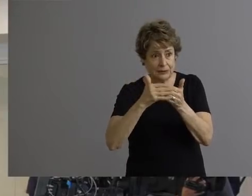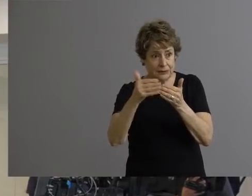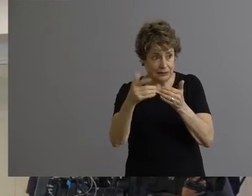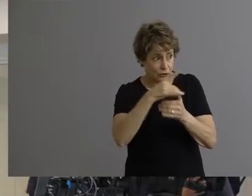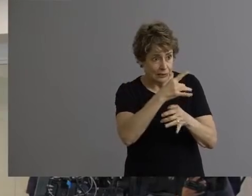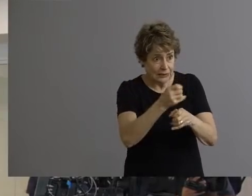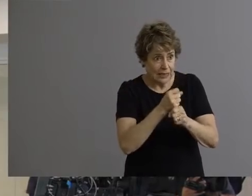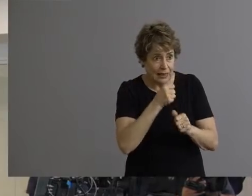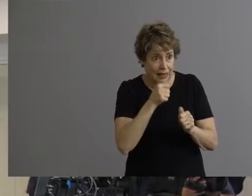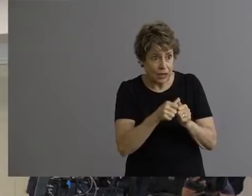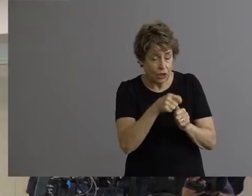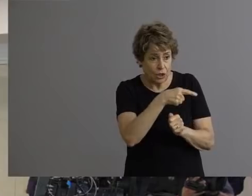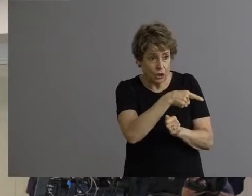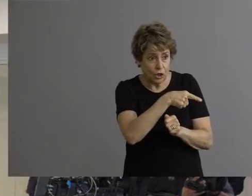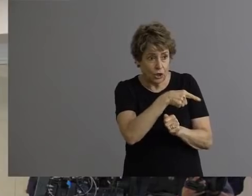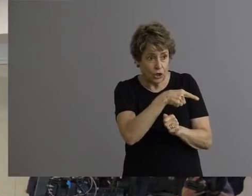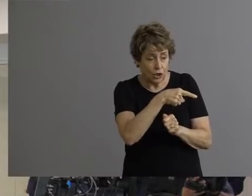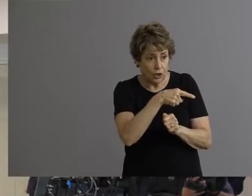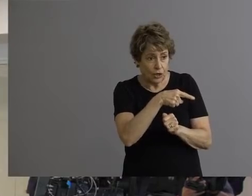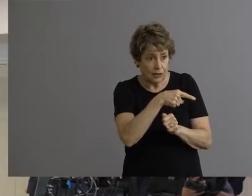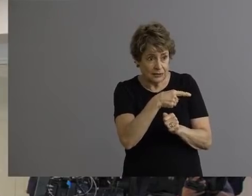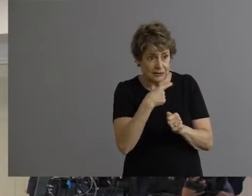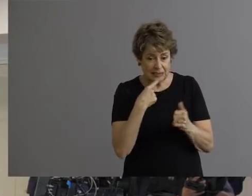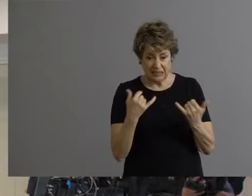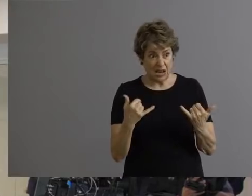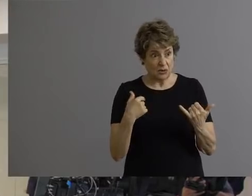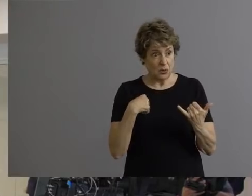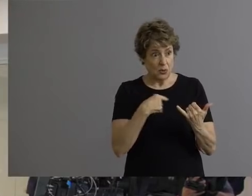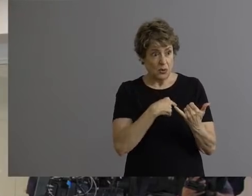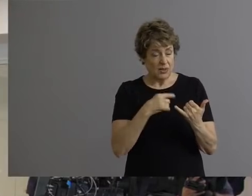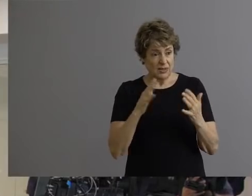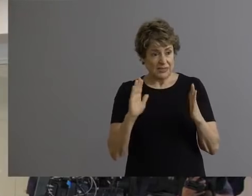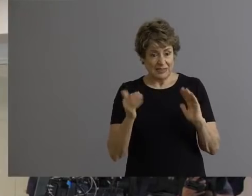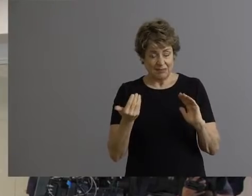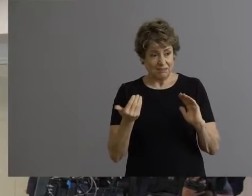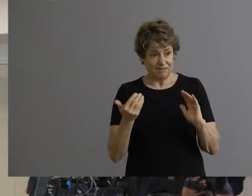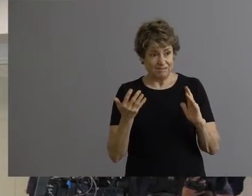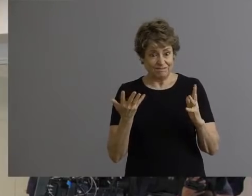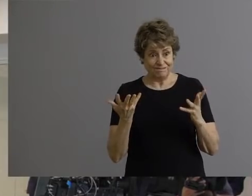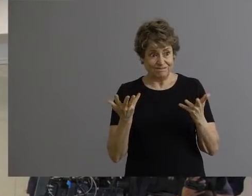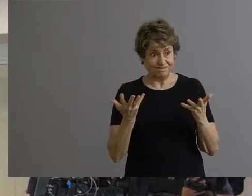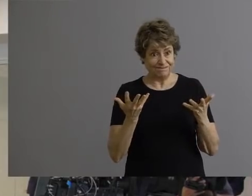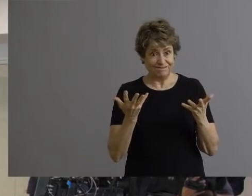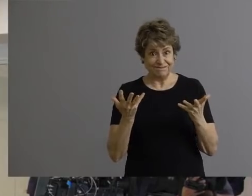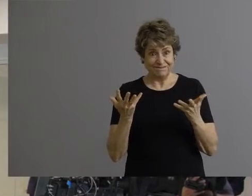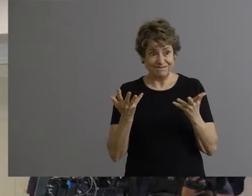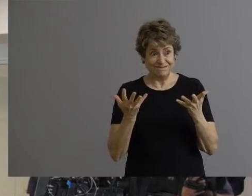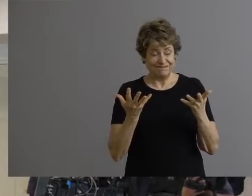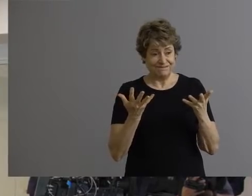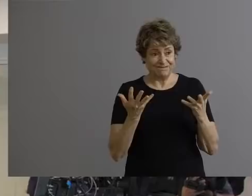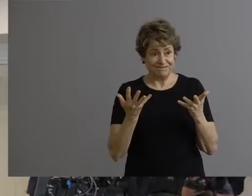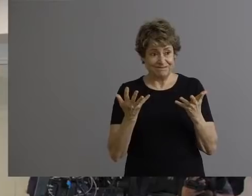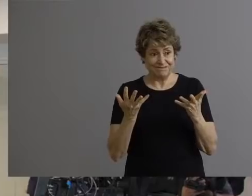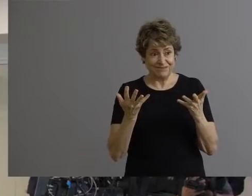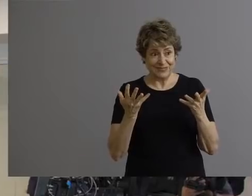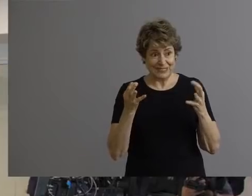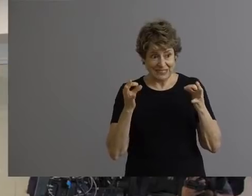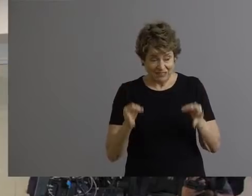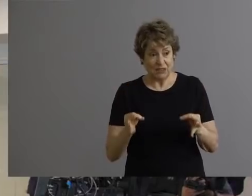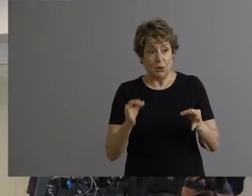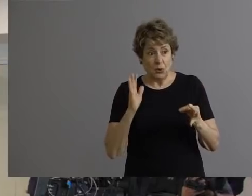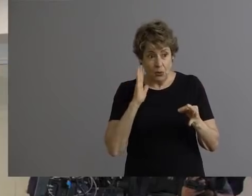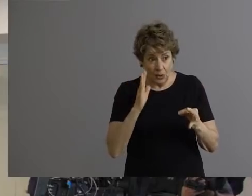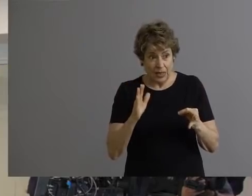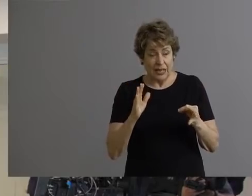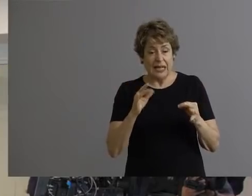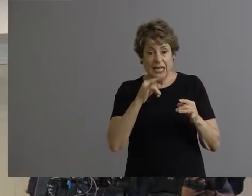are you saying today that we are definitely not going to put children in school on the 17th? What is the actual plan